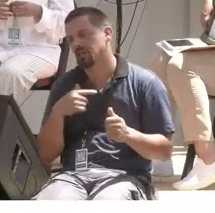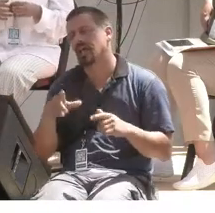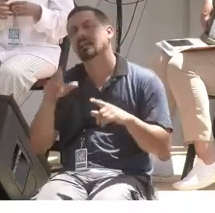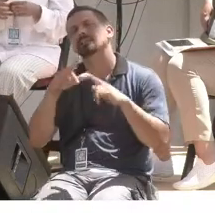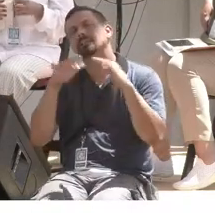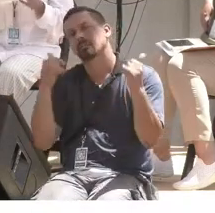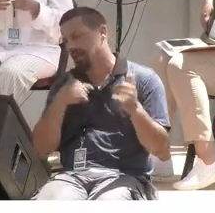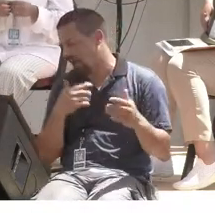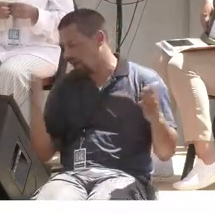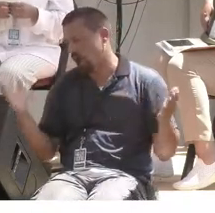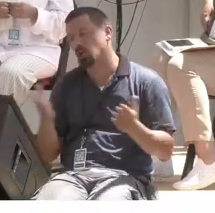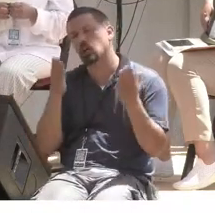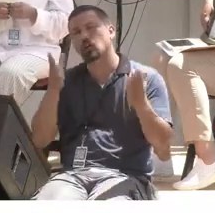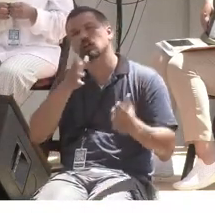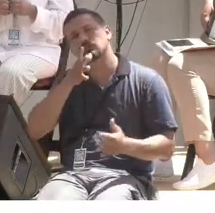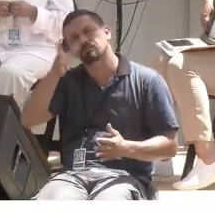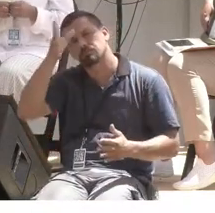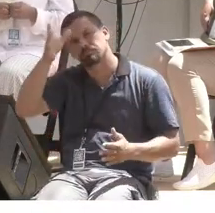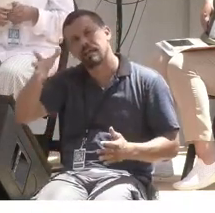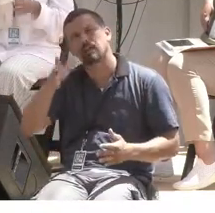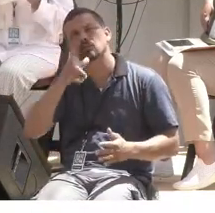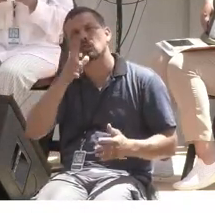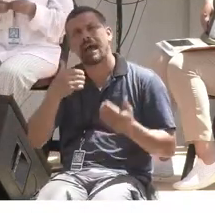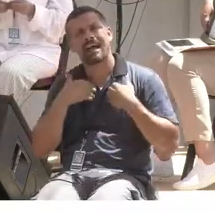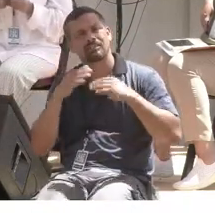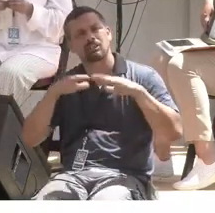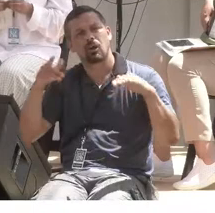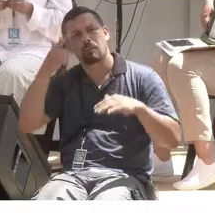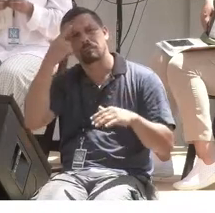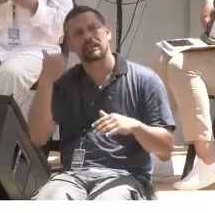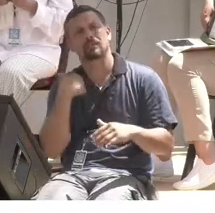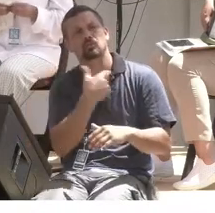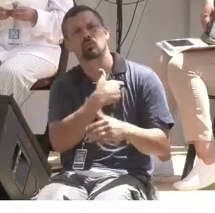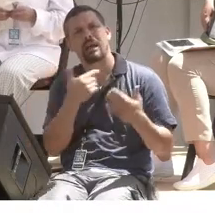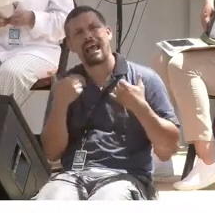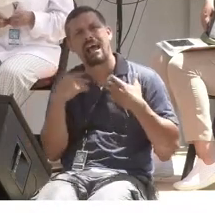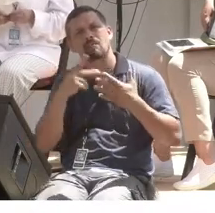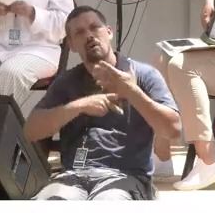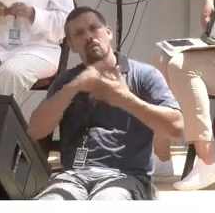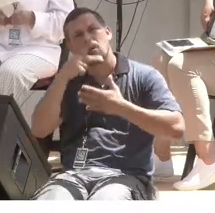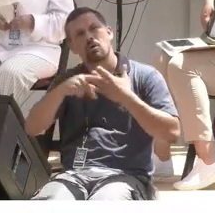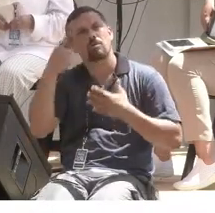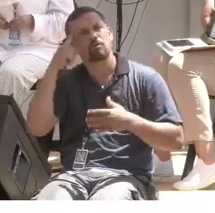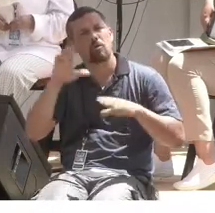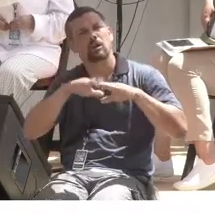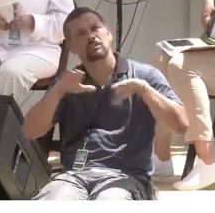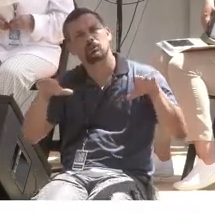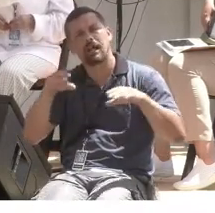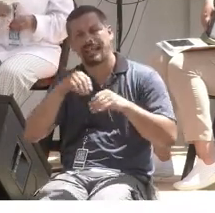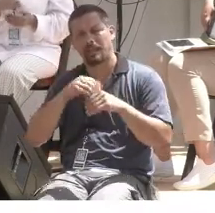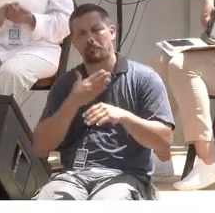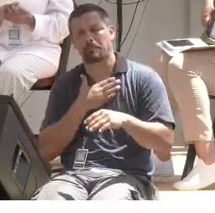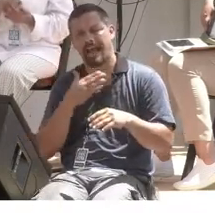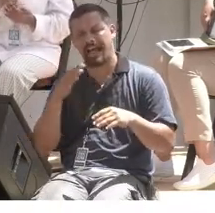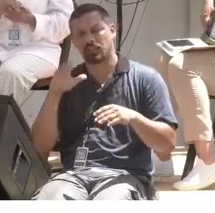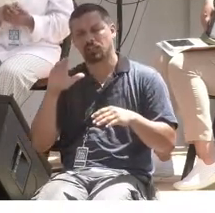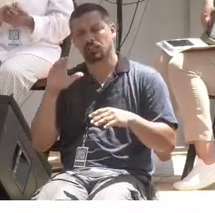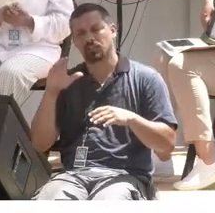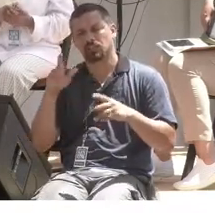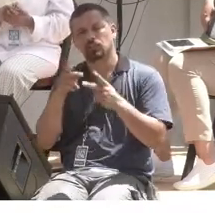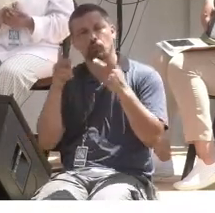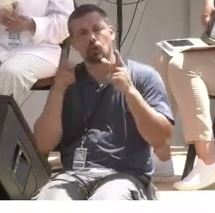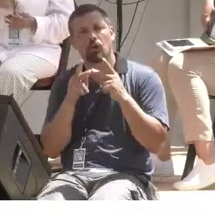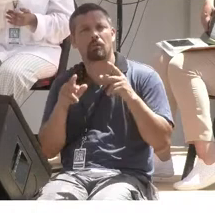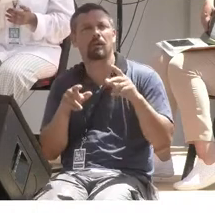encourage any parents who will have their kids, because we have also programs for kids in my studio from